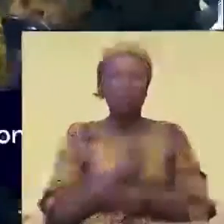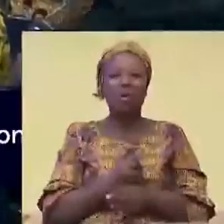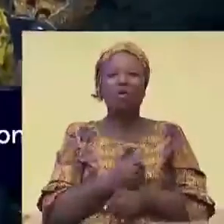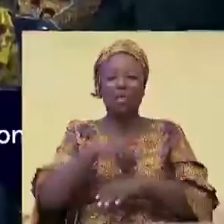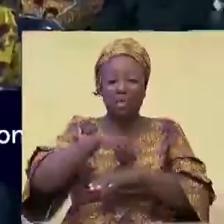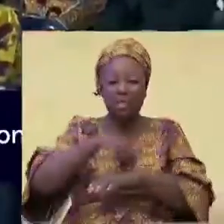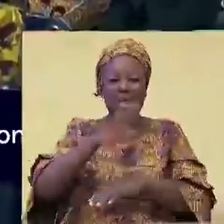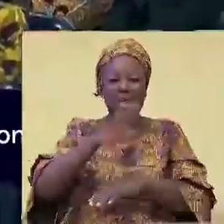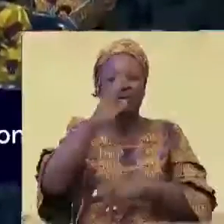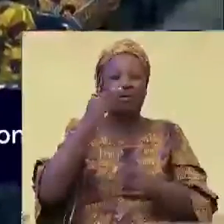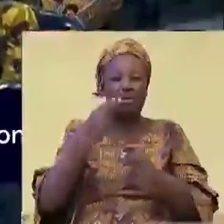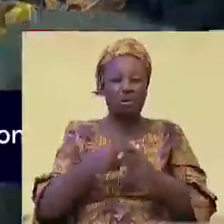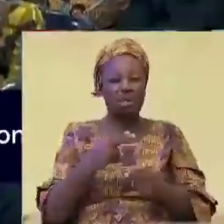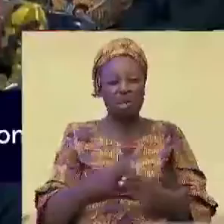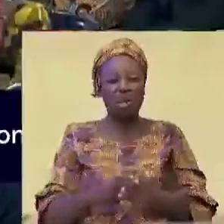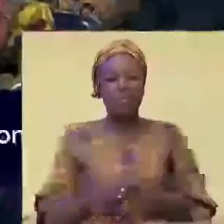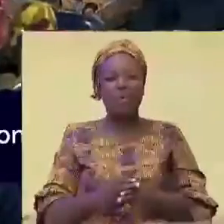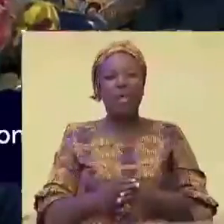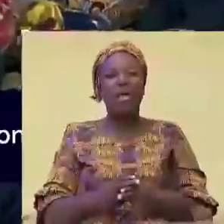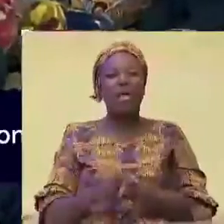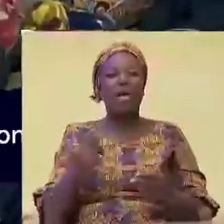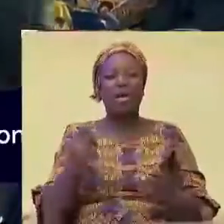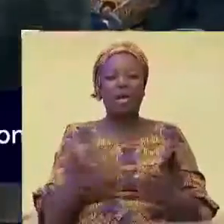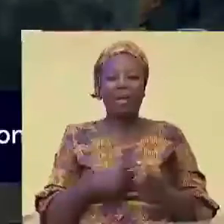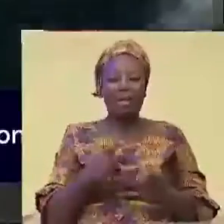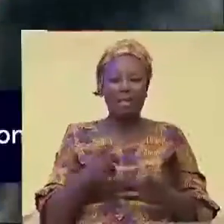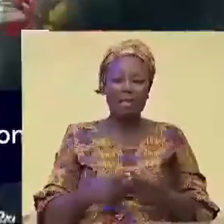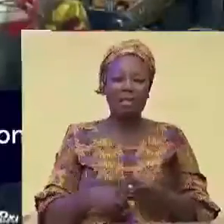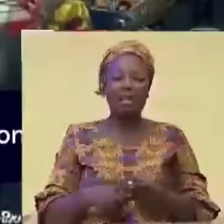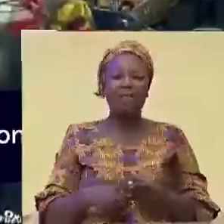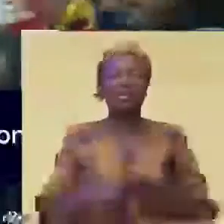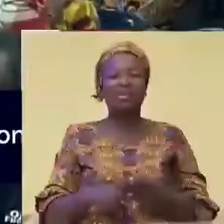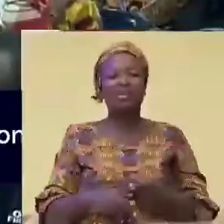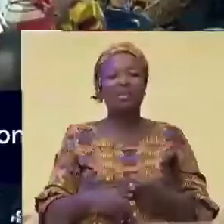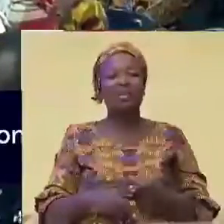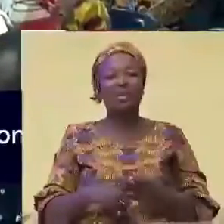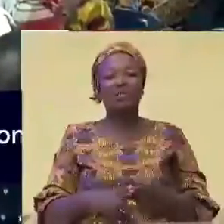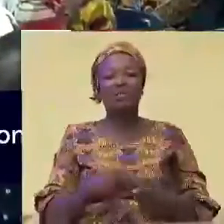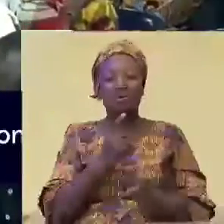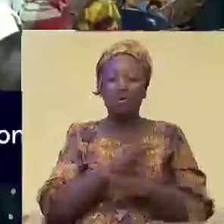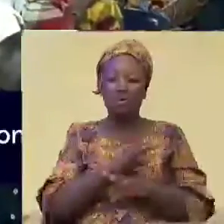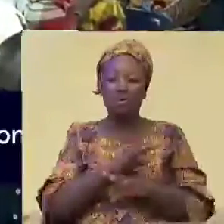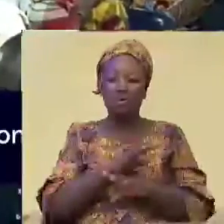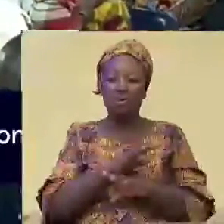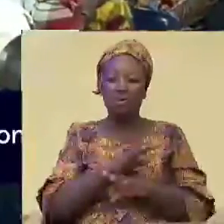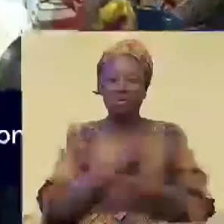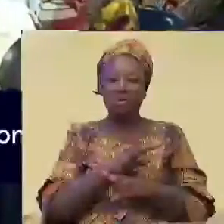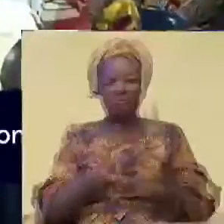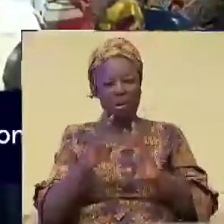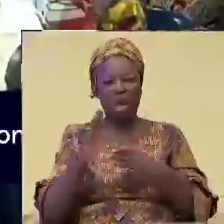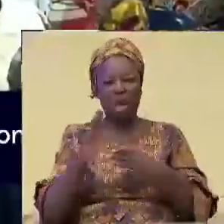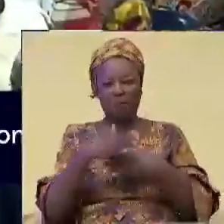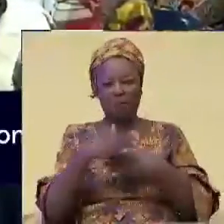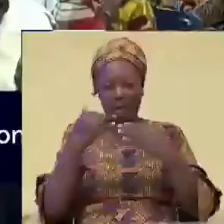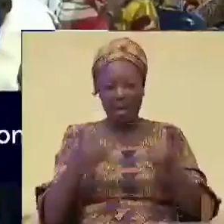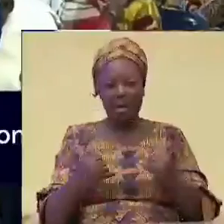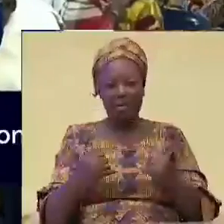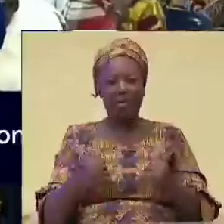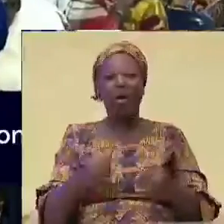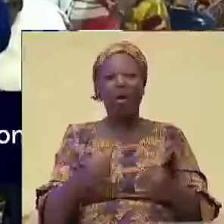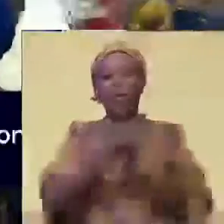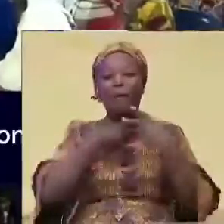and seriously, wholeheartedly, and then I'll come back. All your yokes are broken